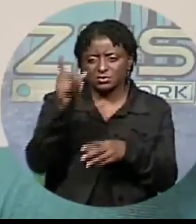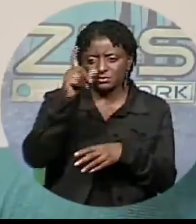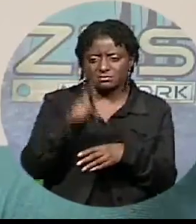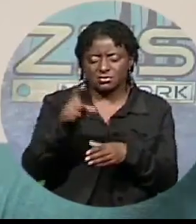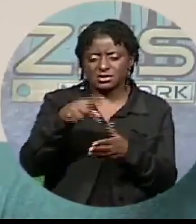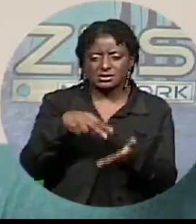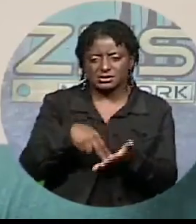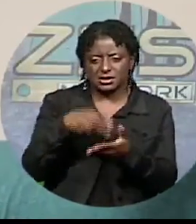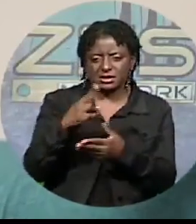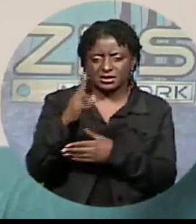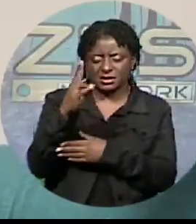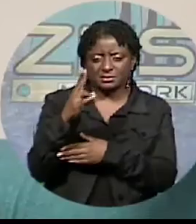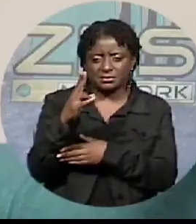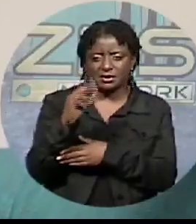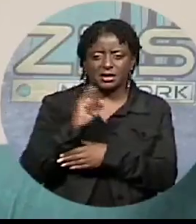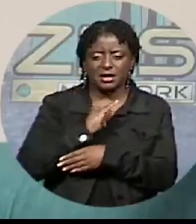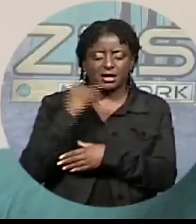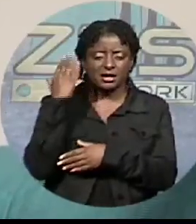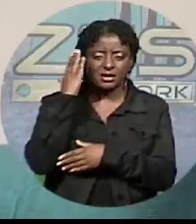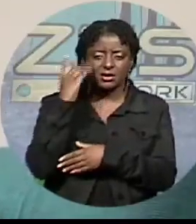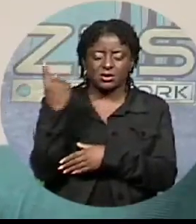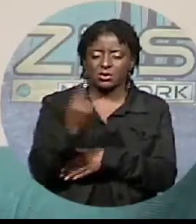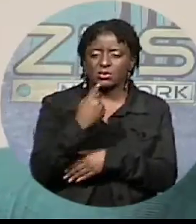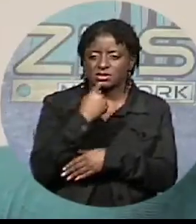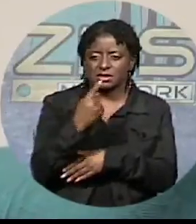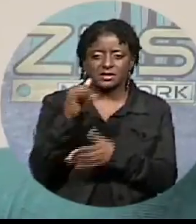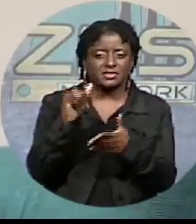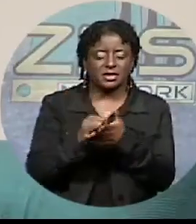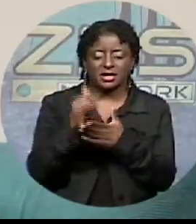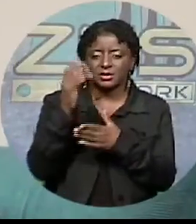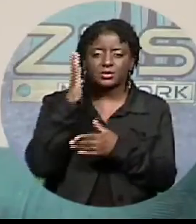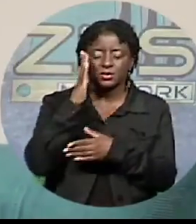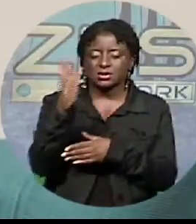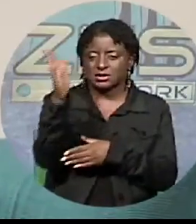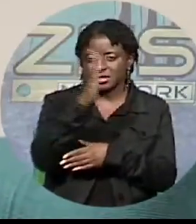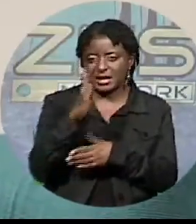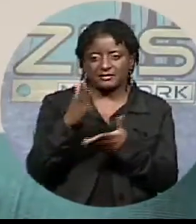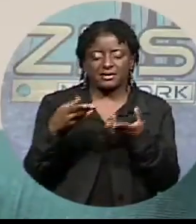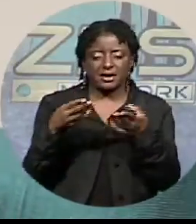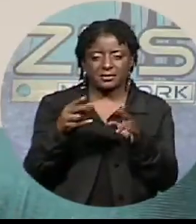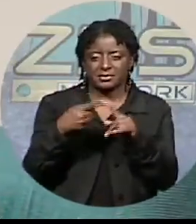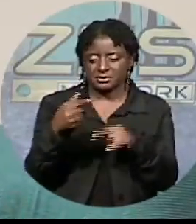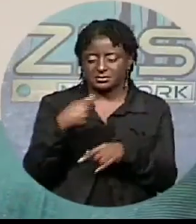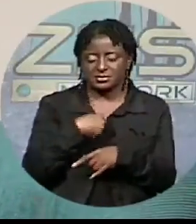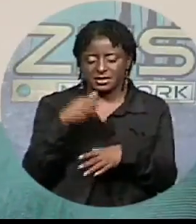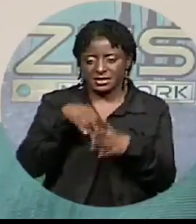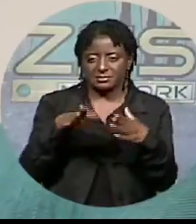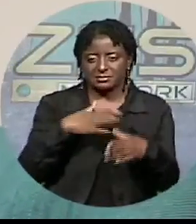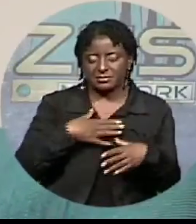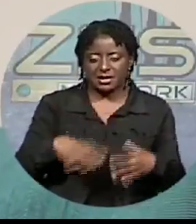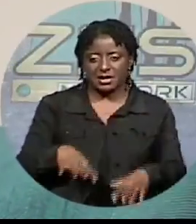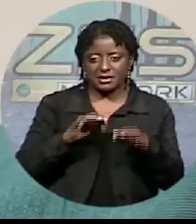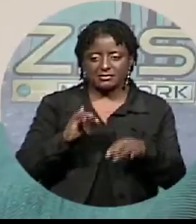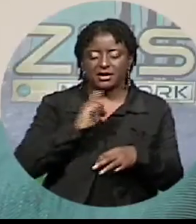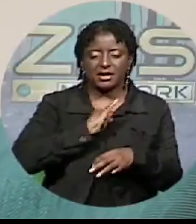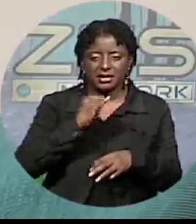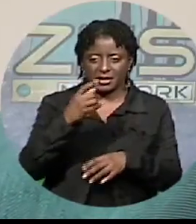say, that will never happen to me in this life. I'm going to change that. So I had a personal